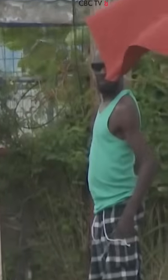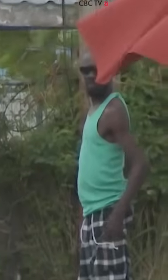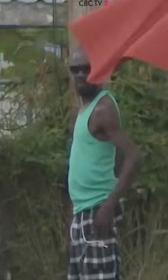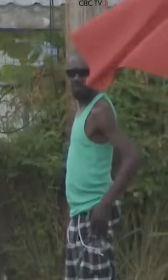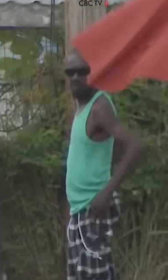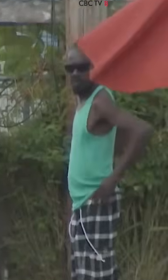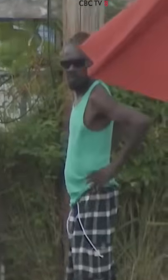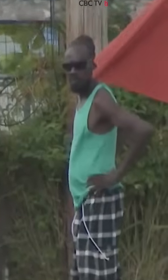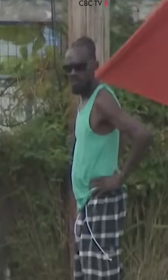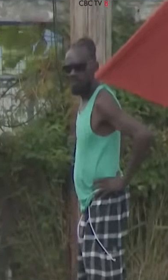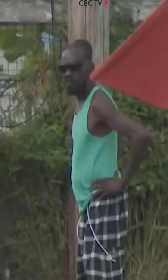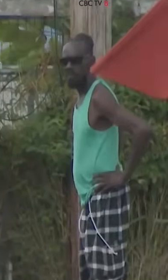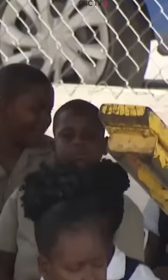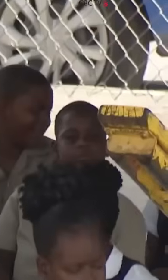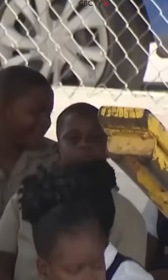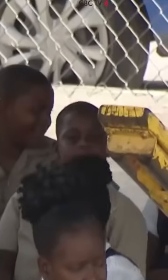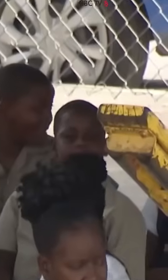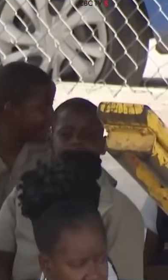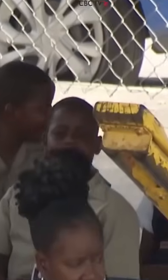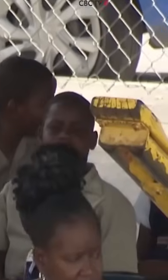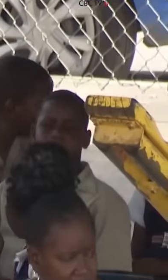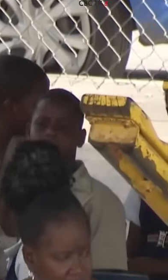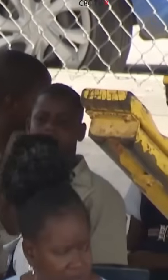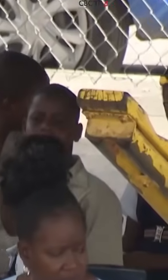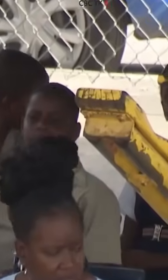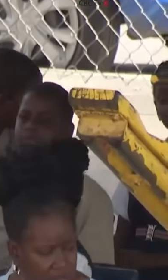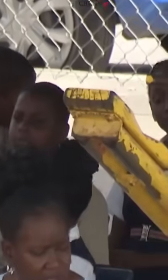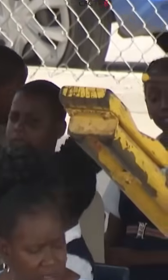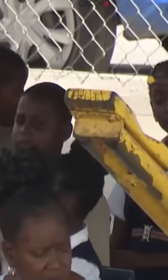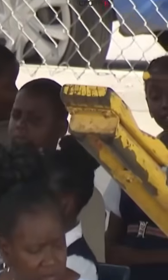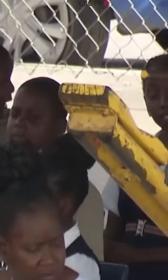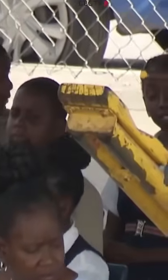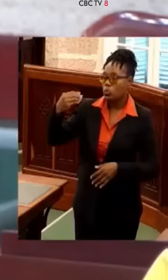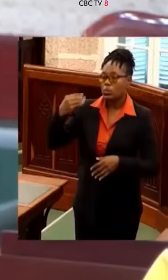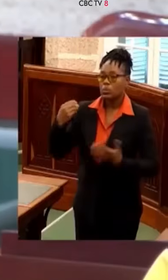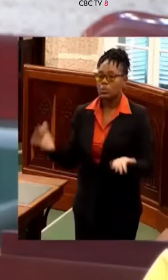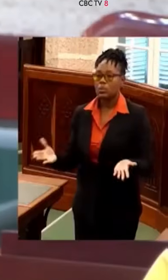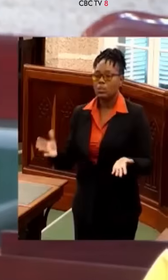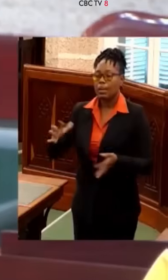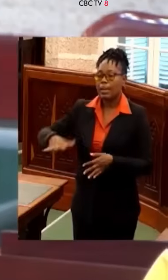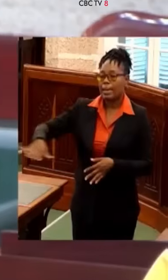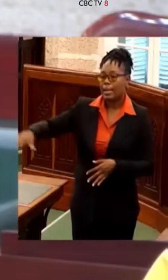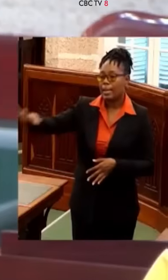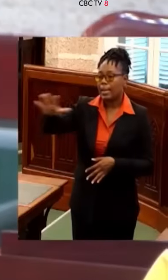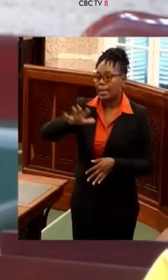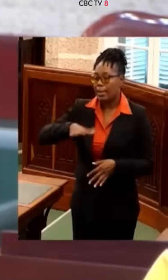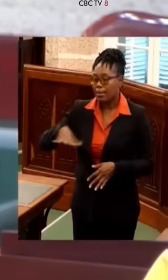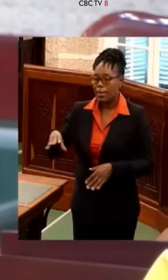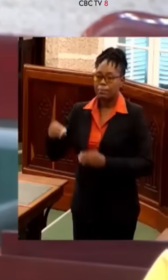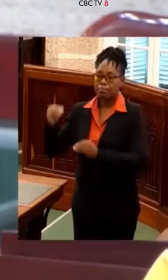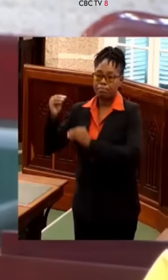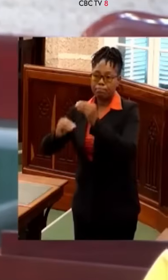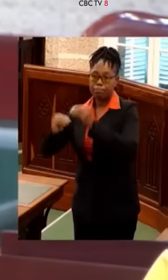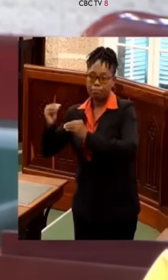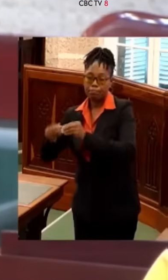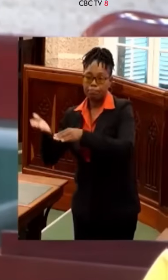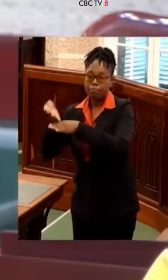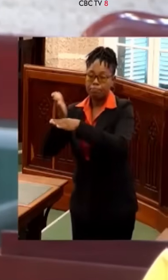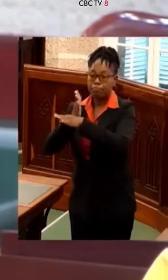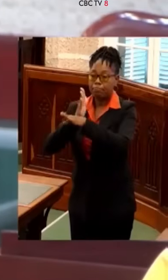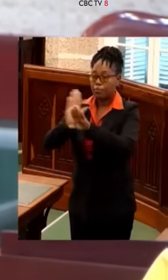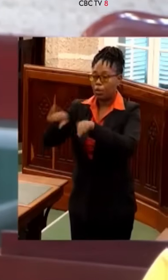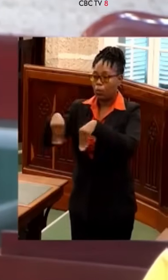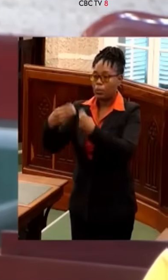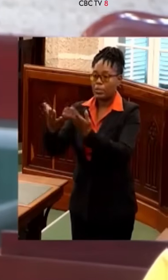we do intend and will be working to build out those outdoor spaces as we provide